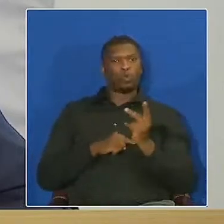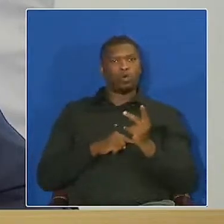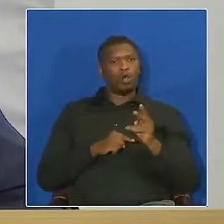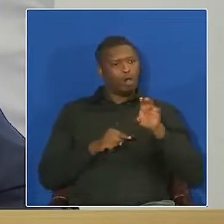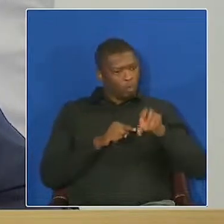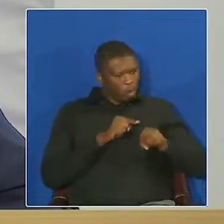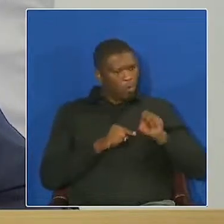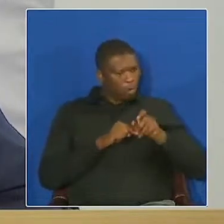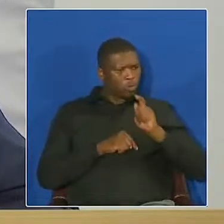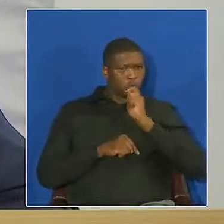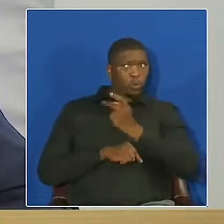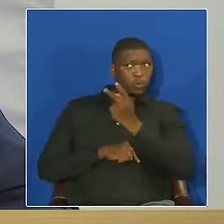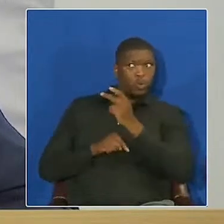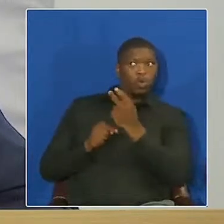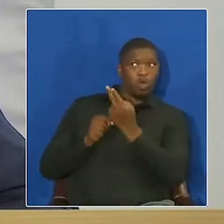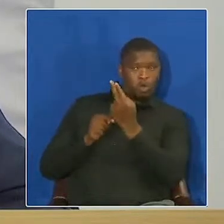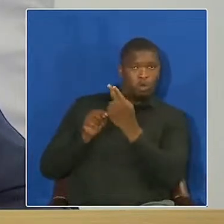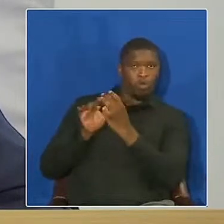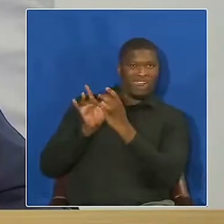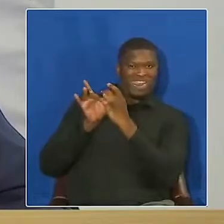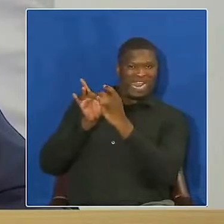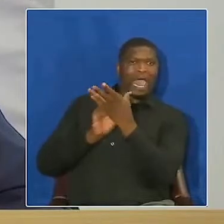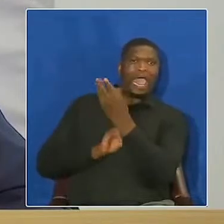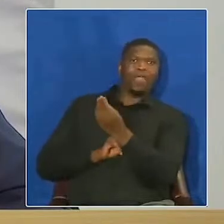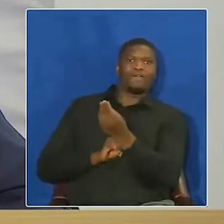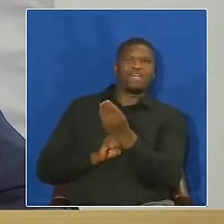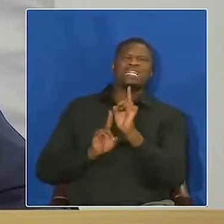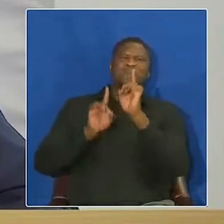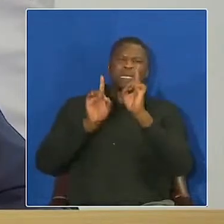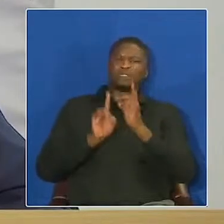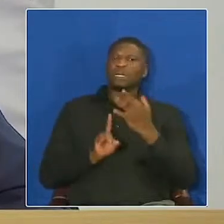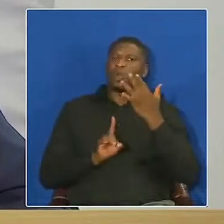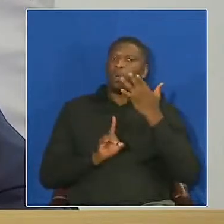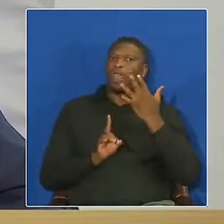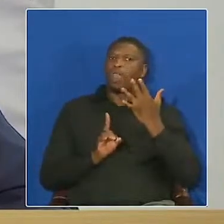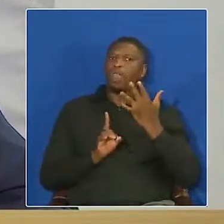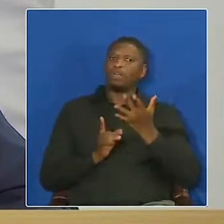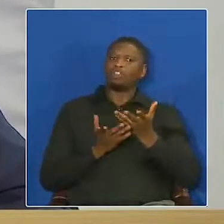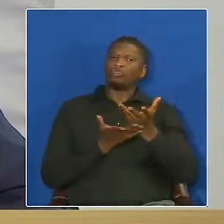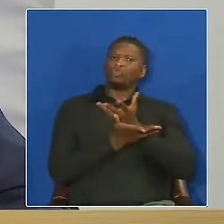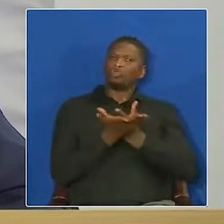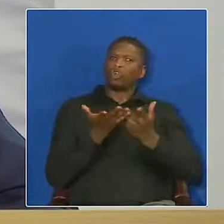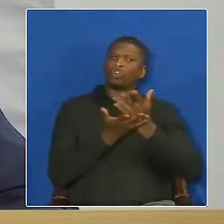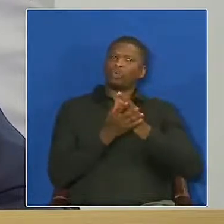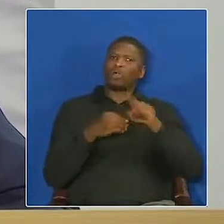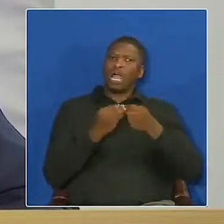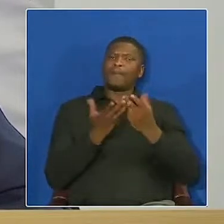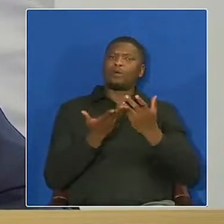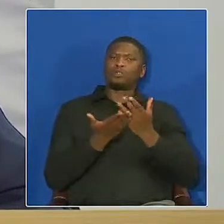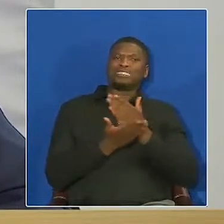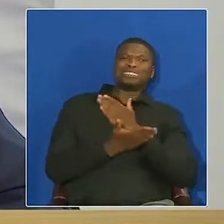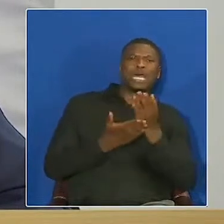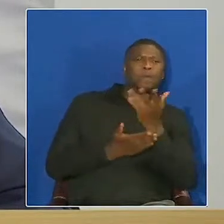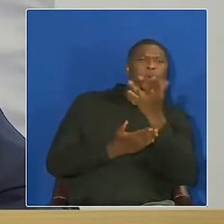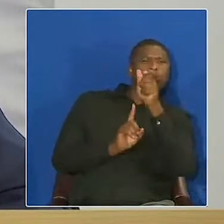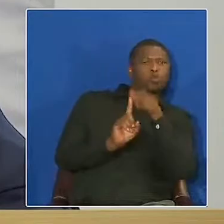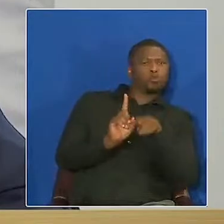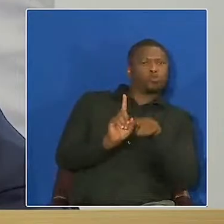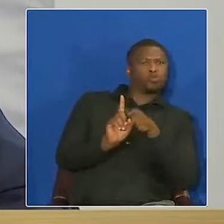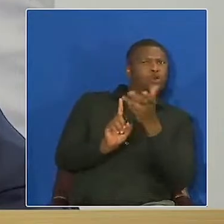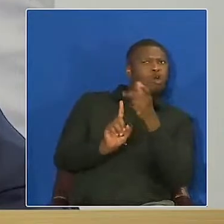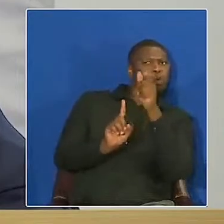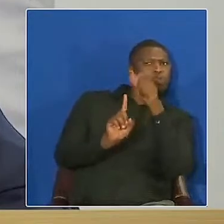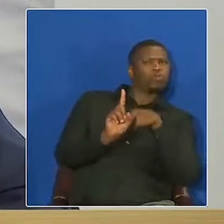Mokgotsi, especially in discussing with Brown Mokgotsi around some guy who they needed